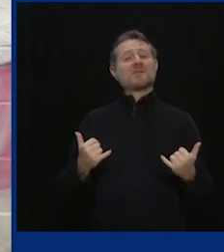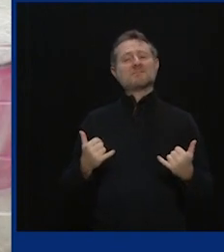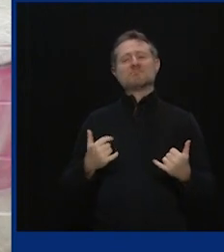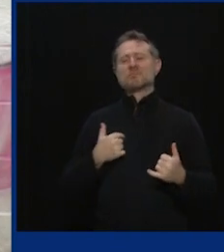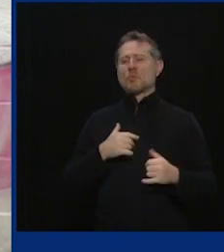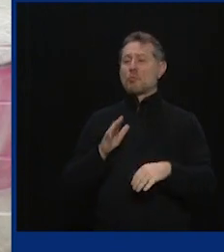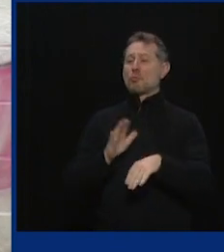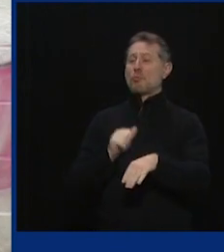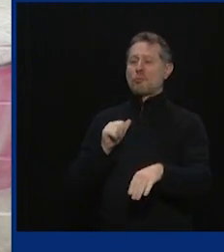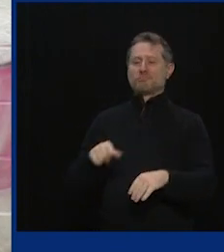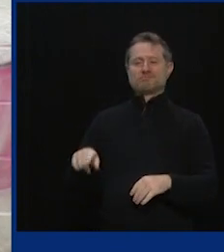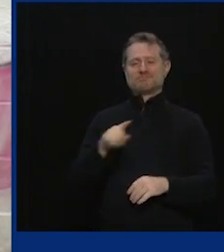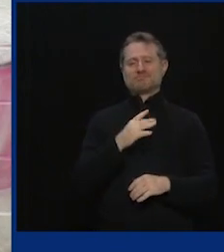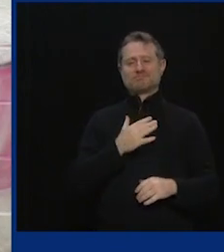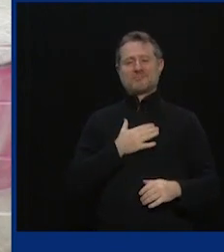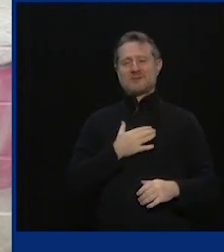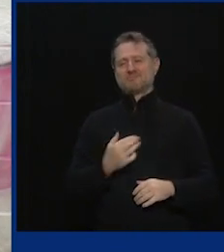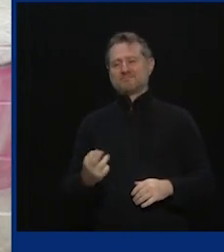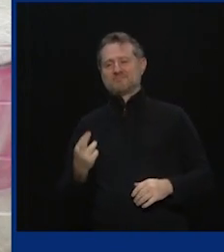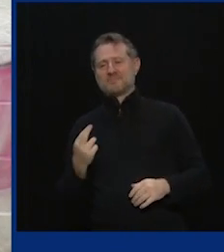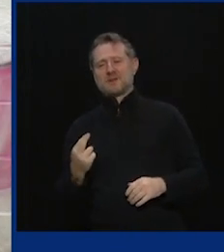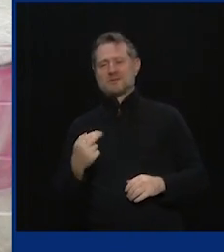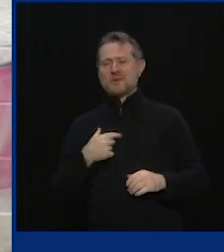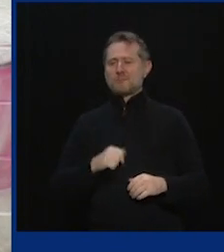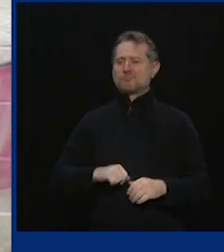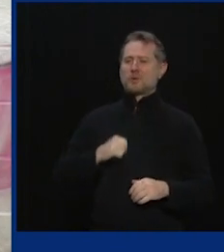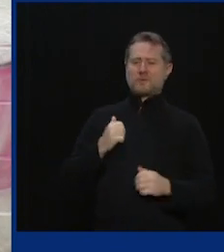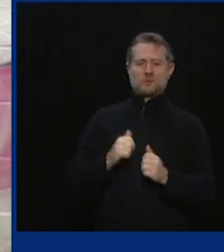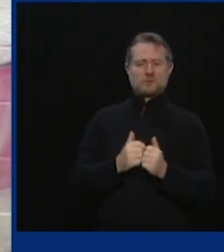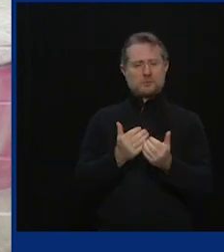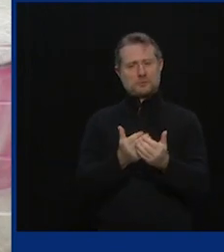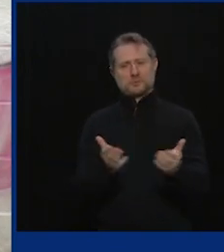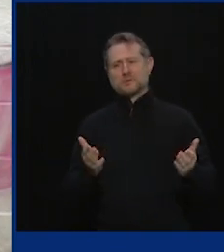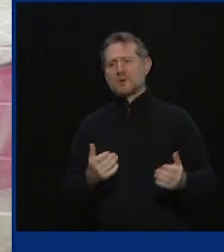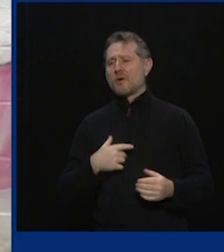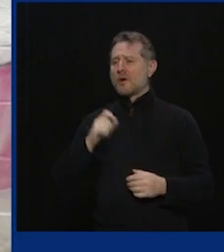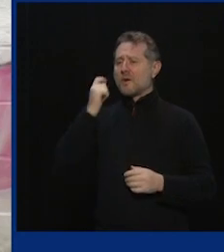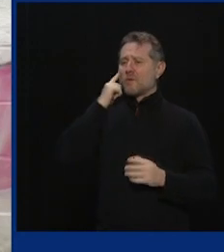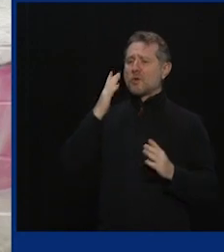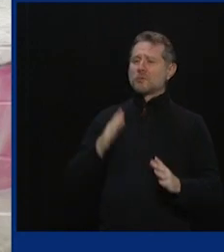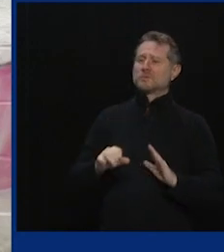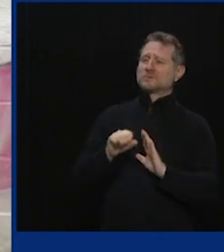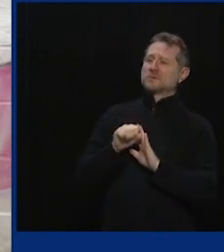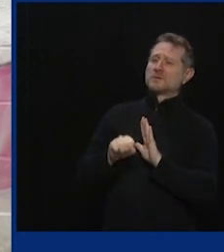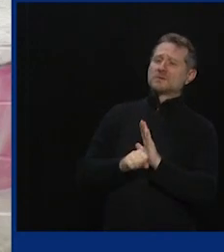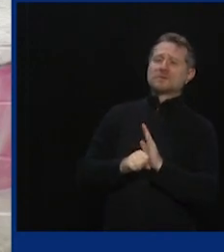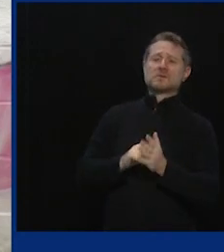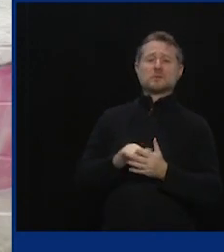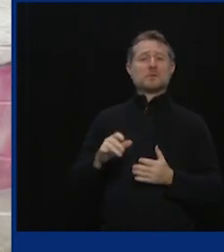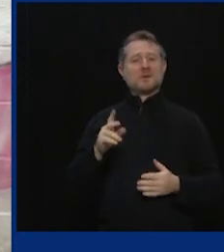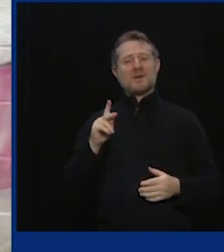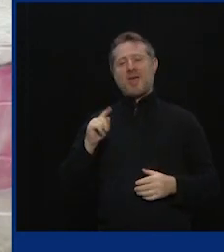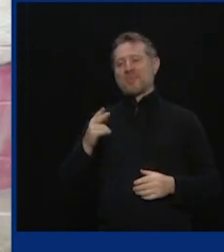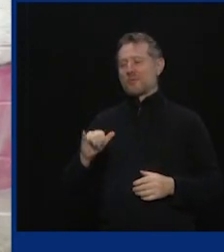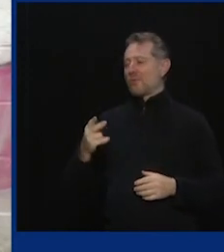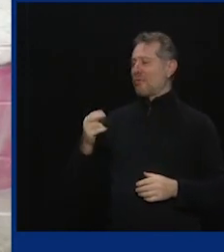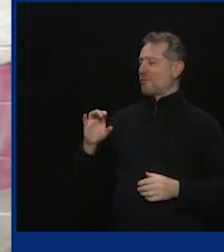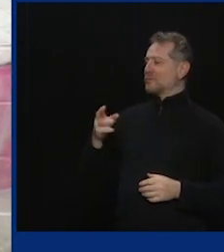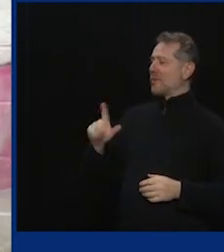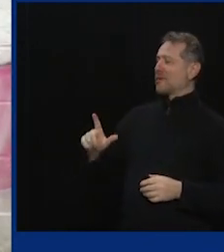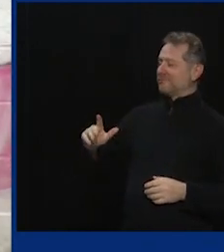up my friend, someone I'm proud to work with, the Governor of the State of New York, Kathy Hochul.